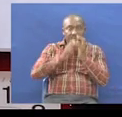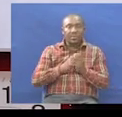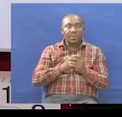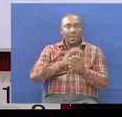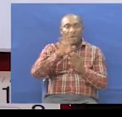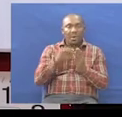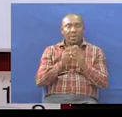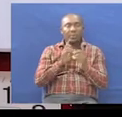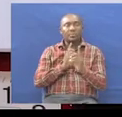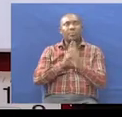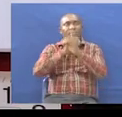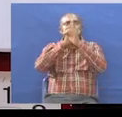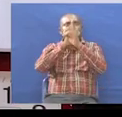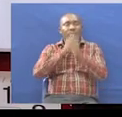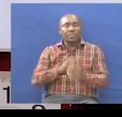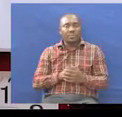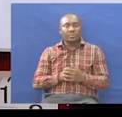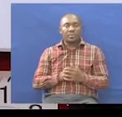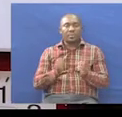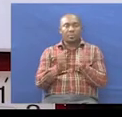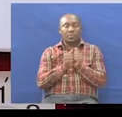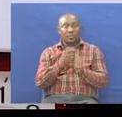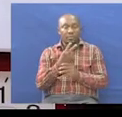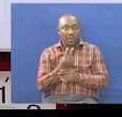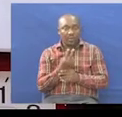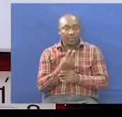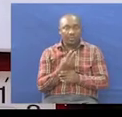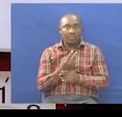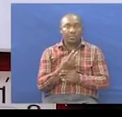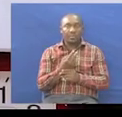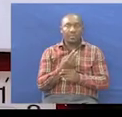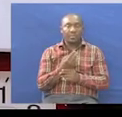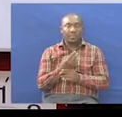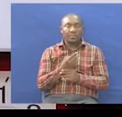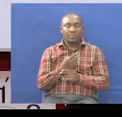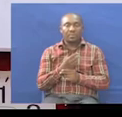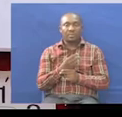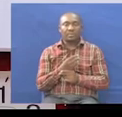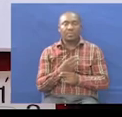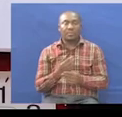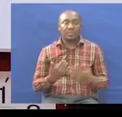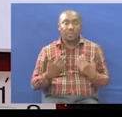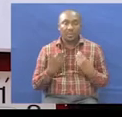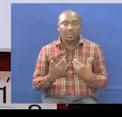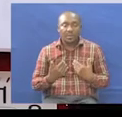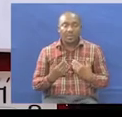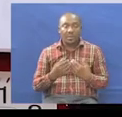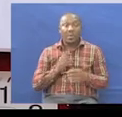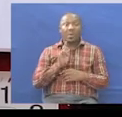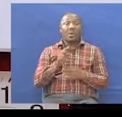arrow, where is it placed? The long arrow is the number 12, and the short arrow is the number